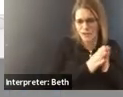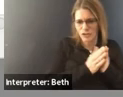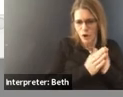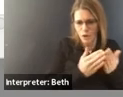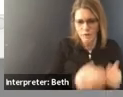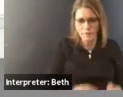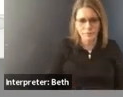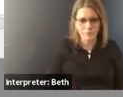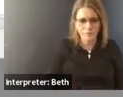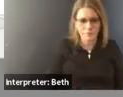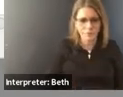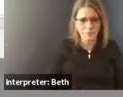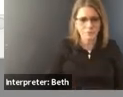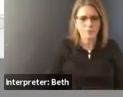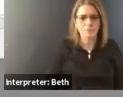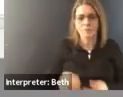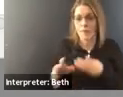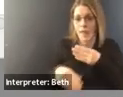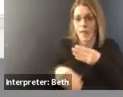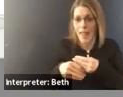say add image.